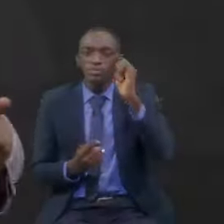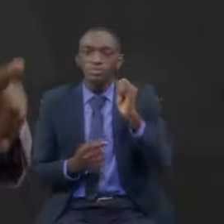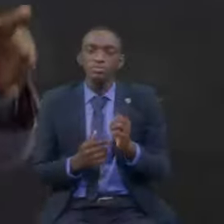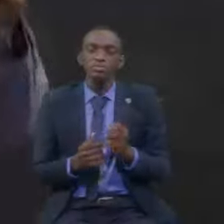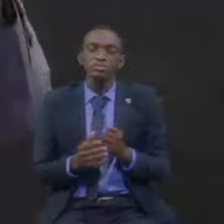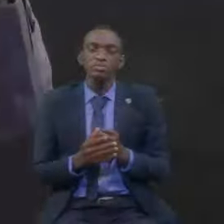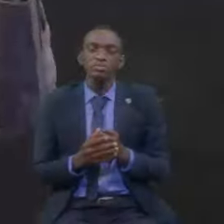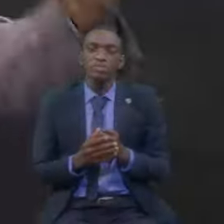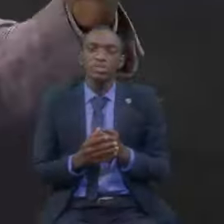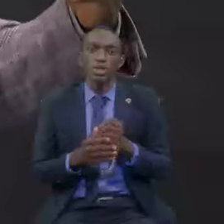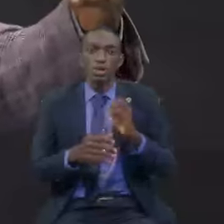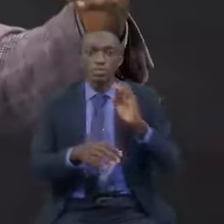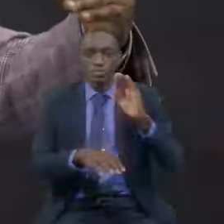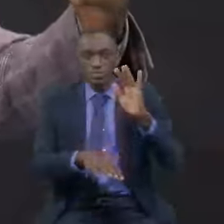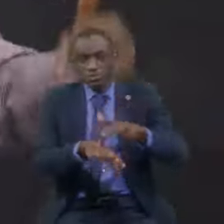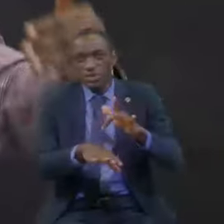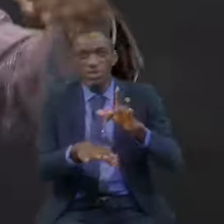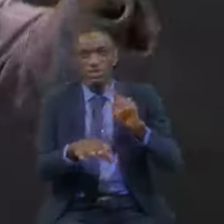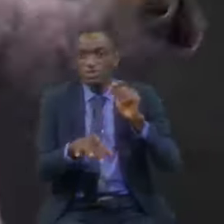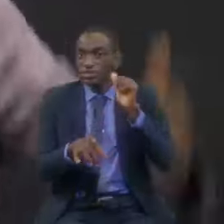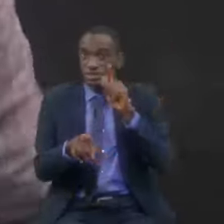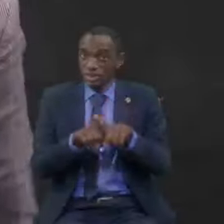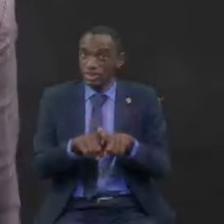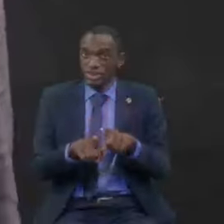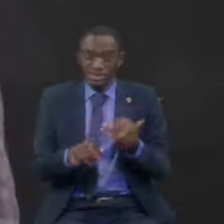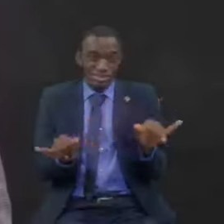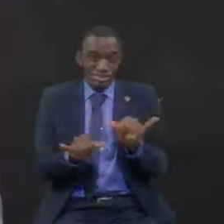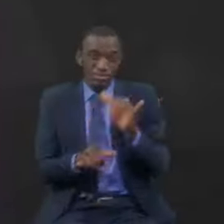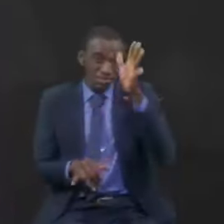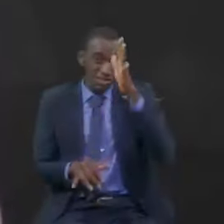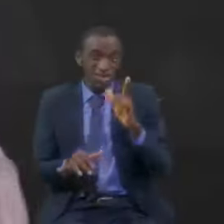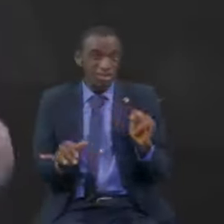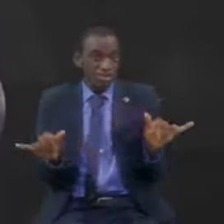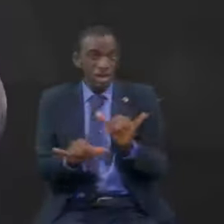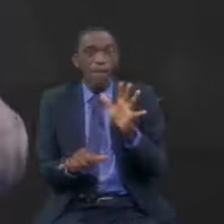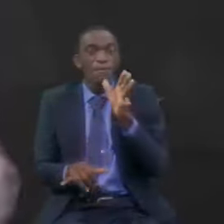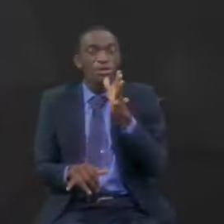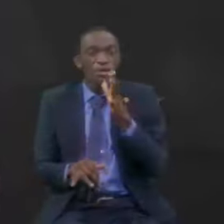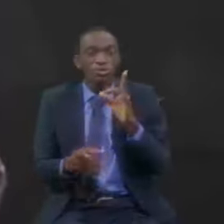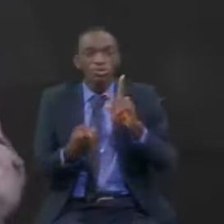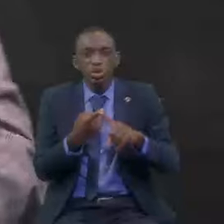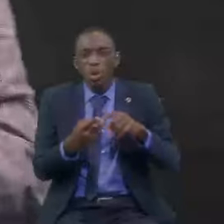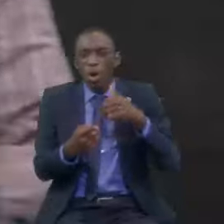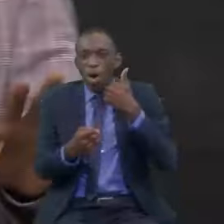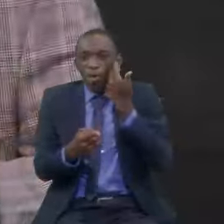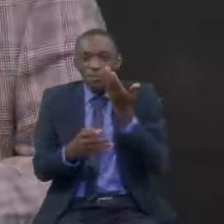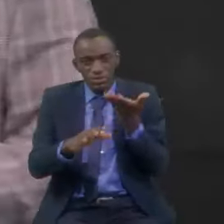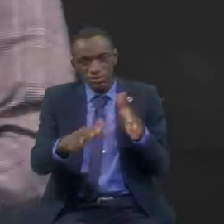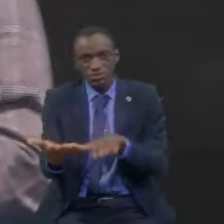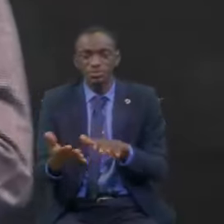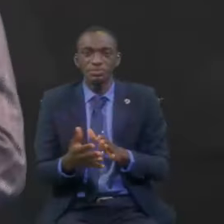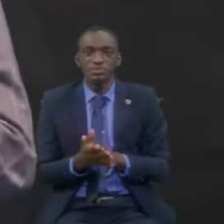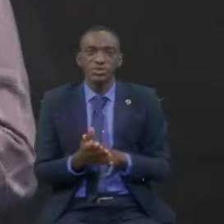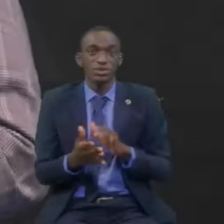mother, to the brink and to the brink of death. That's a stony heart. No feeling